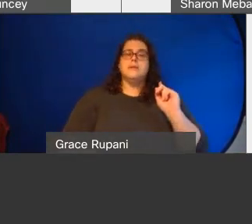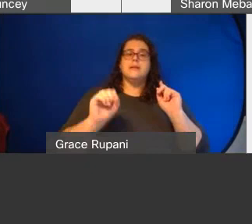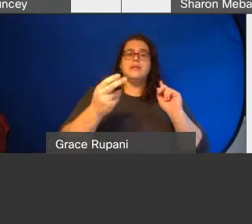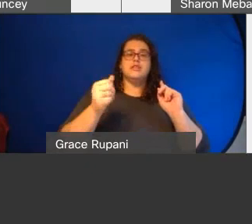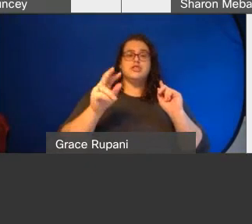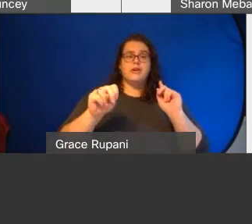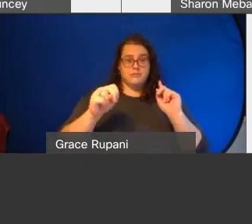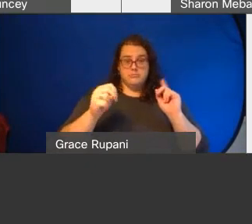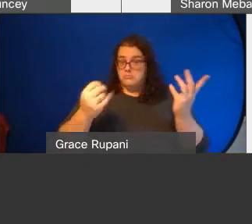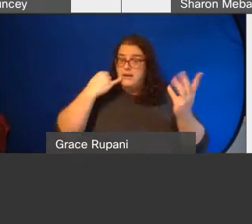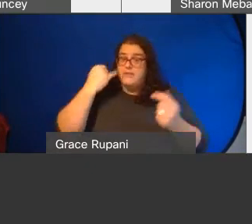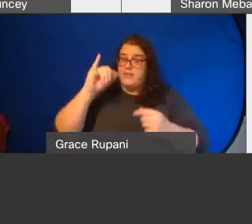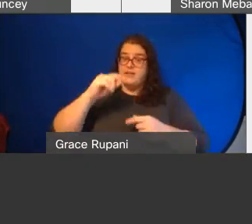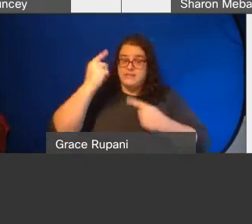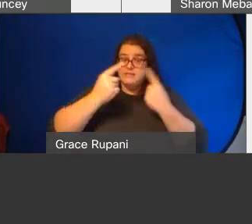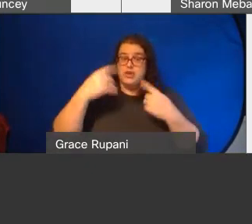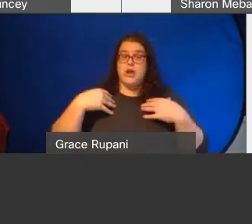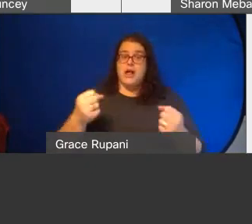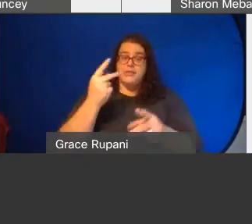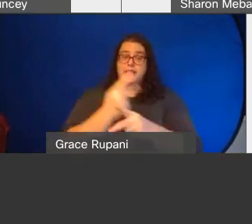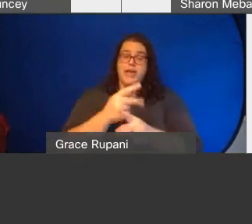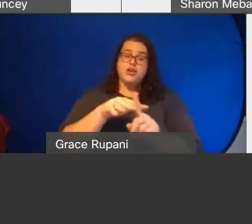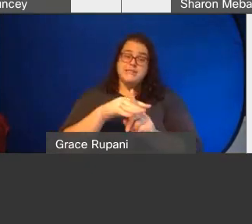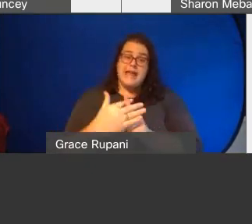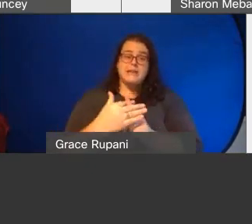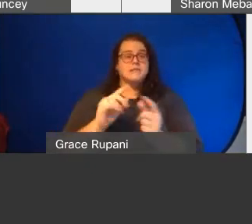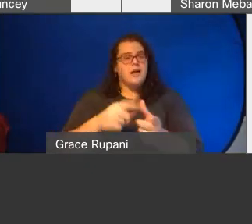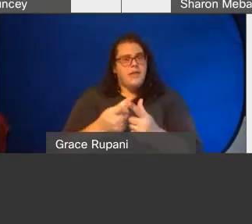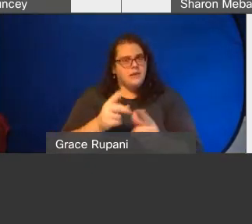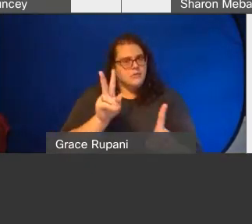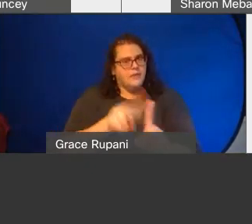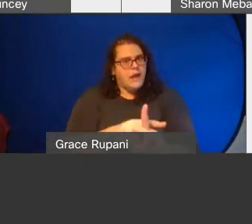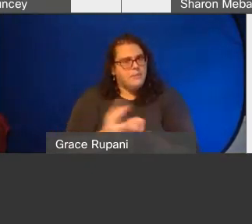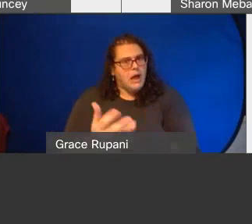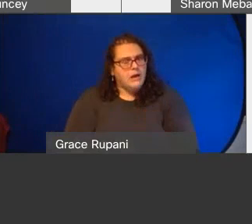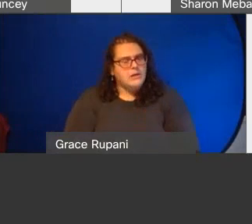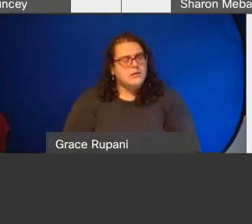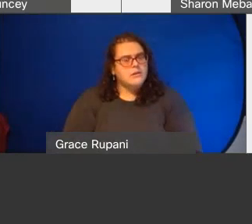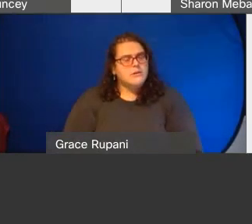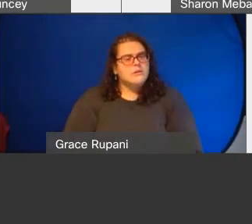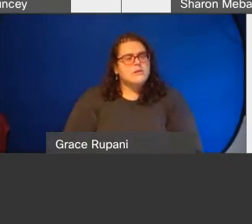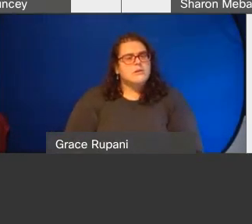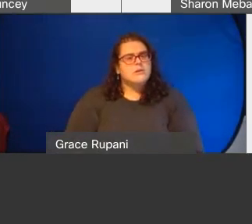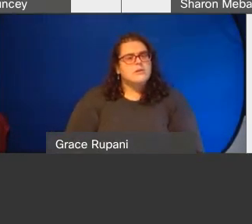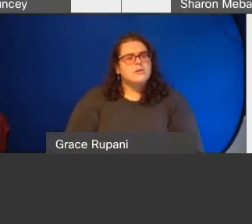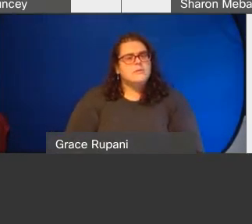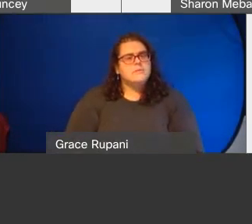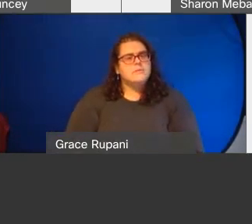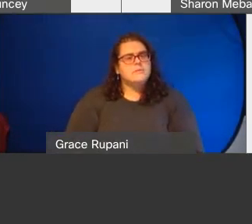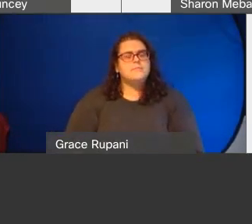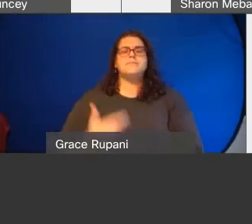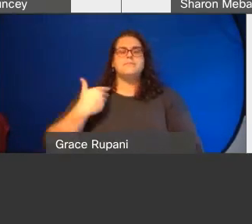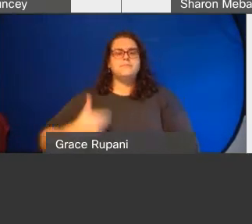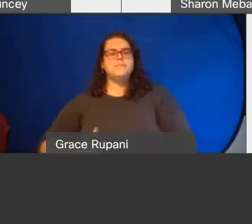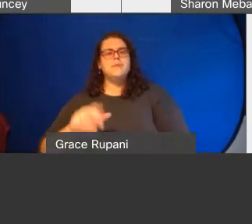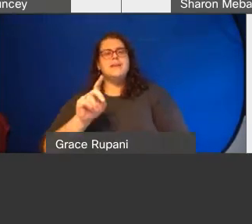apply. Hi, and I just want to. So sorry. Can this is Daryl Hawkins from DC